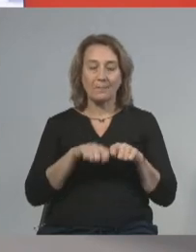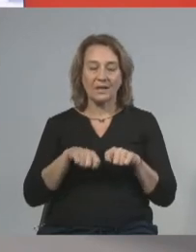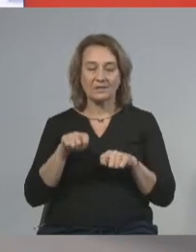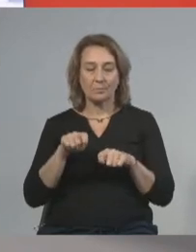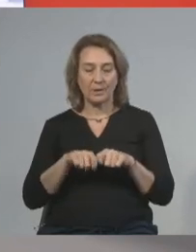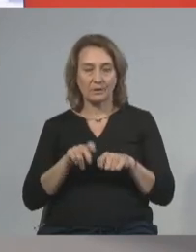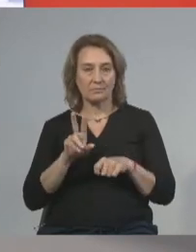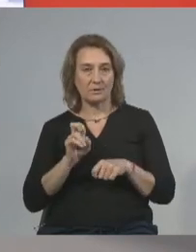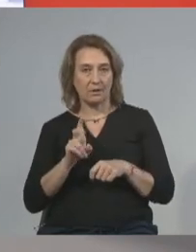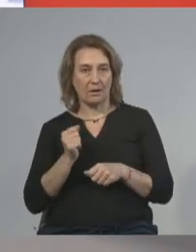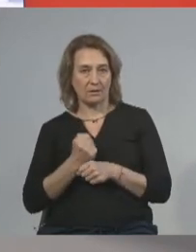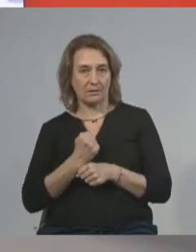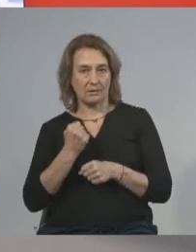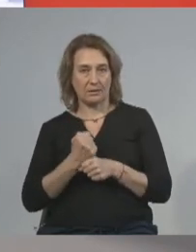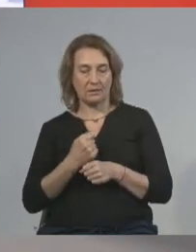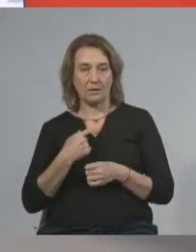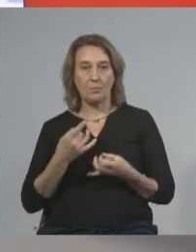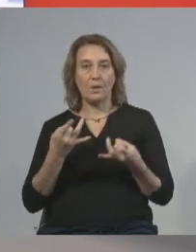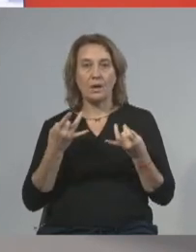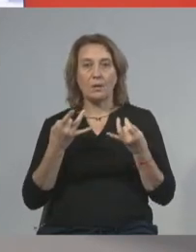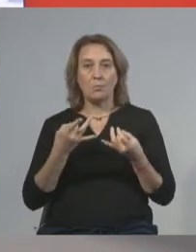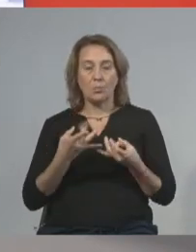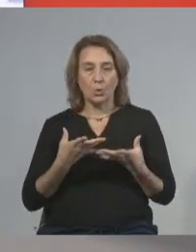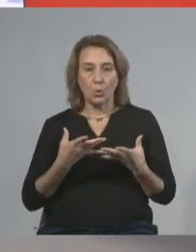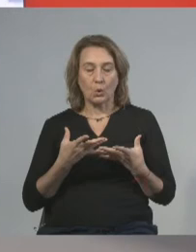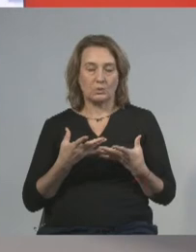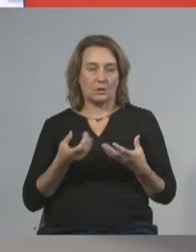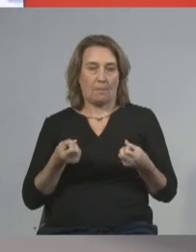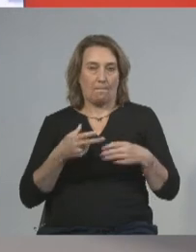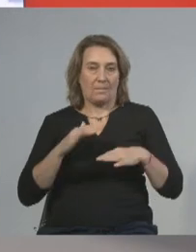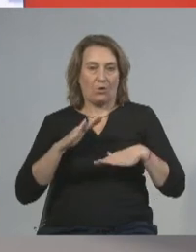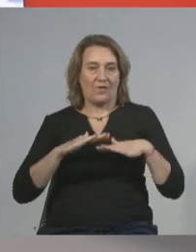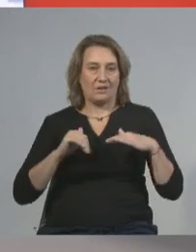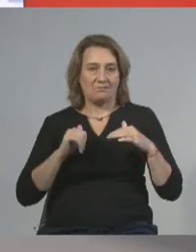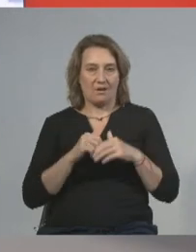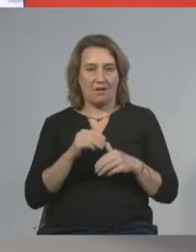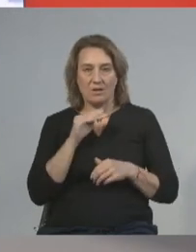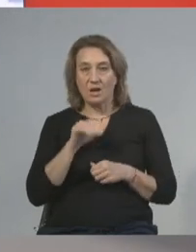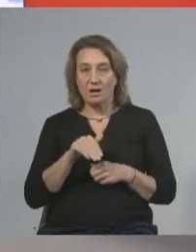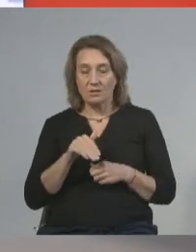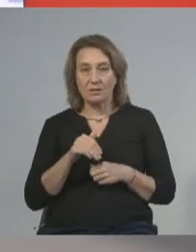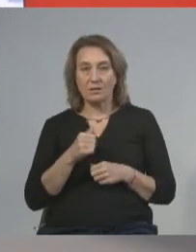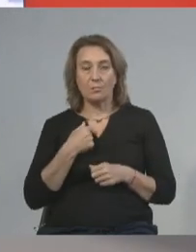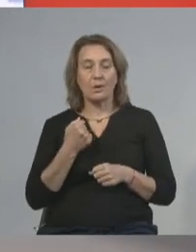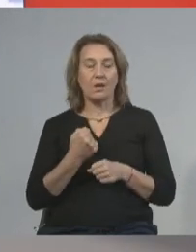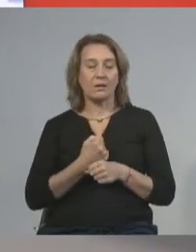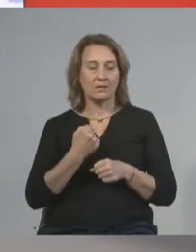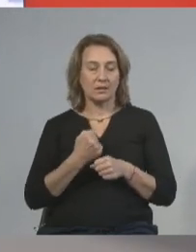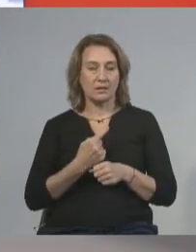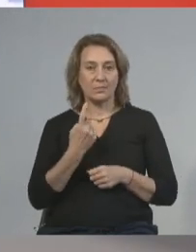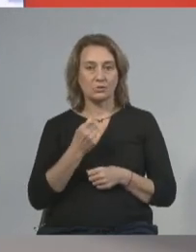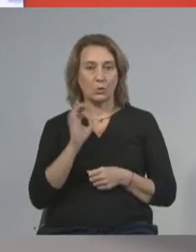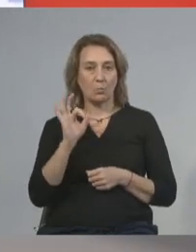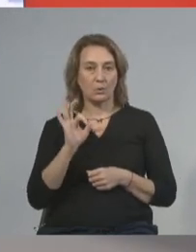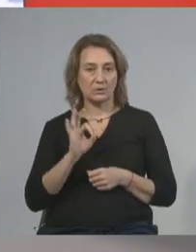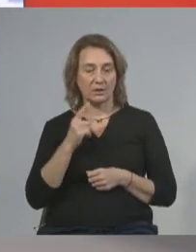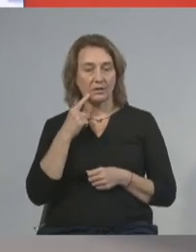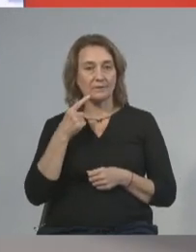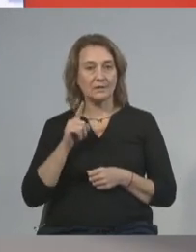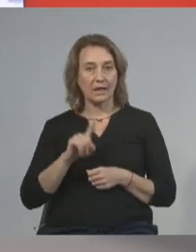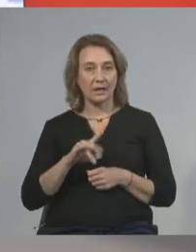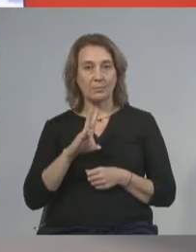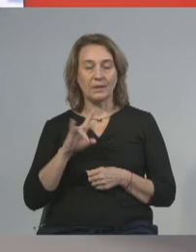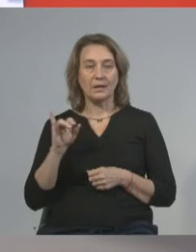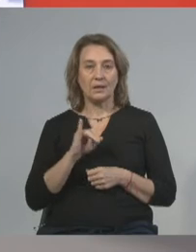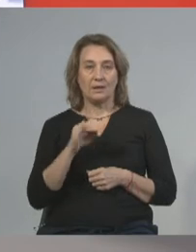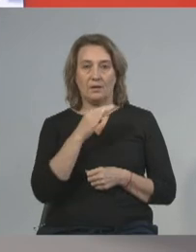so we sold our expertise in how to do that we provided our consultation because we know